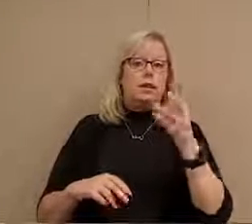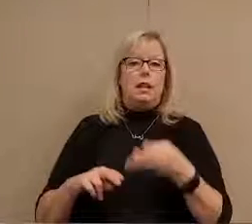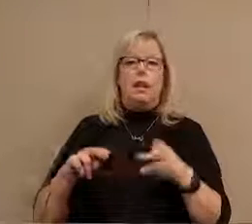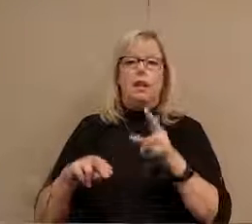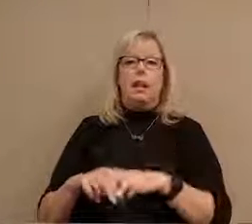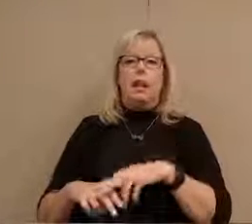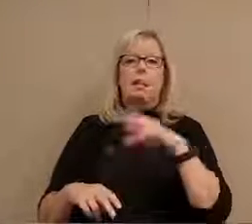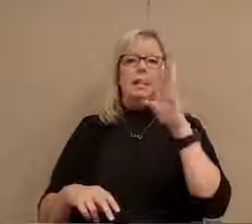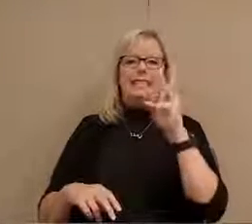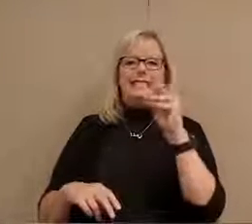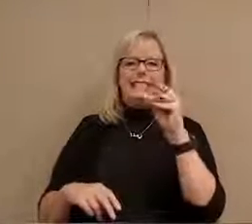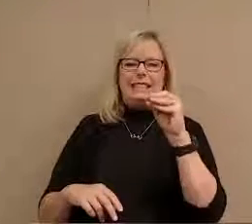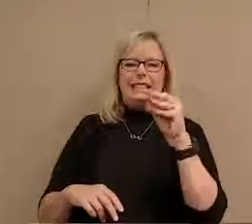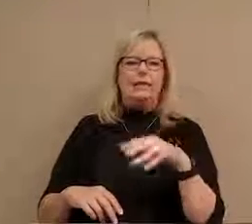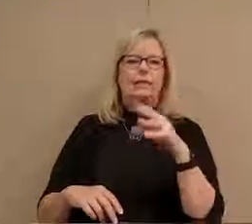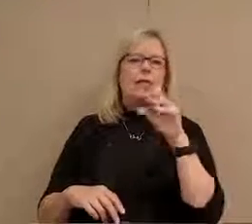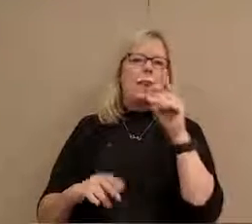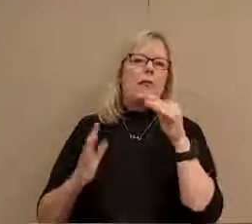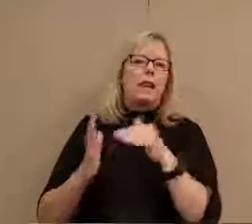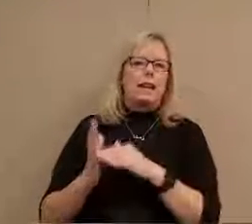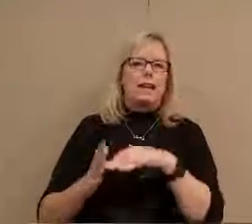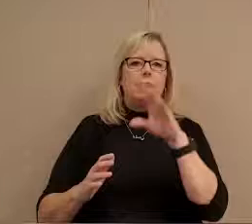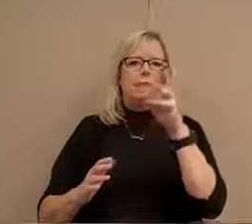62206 up 60 to